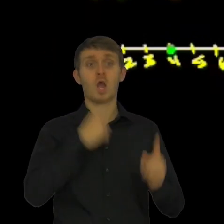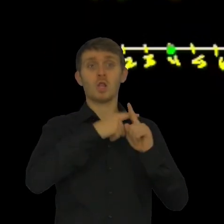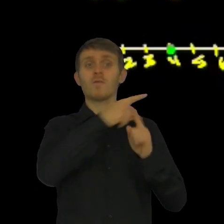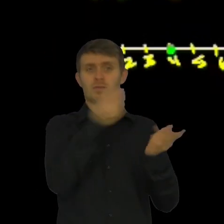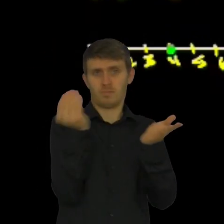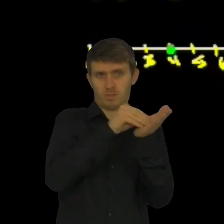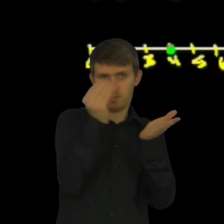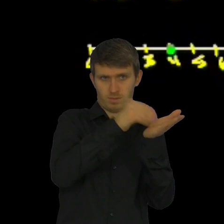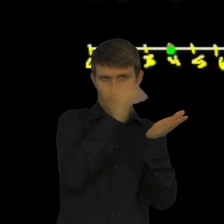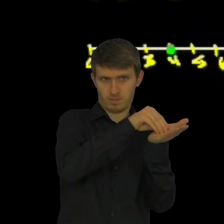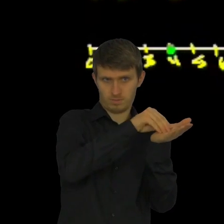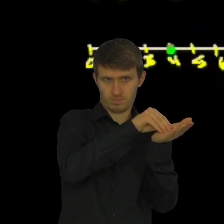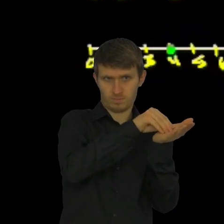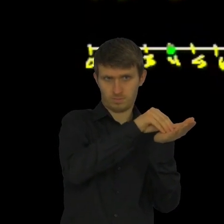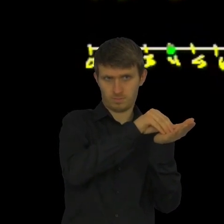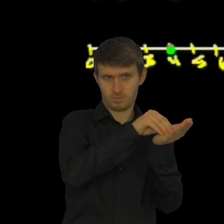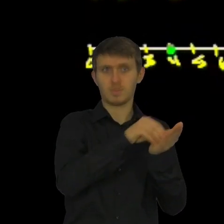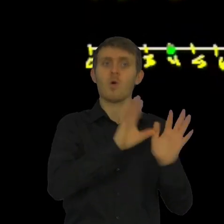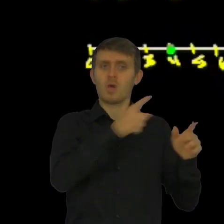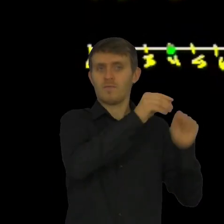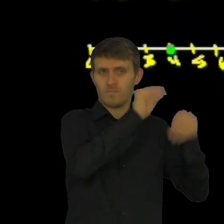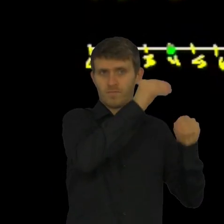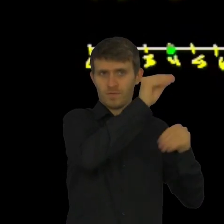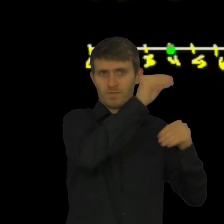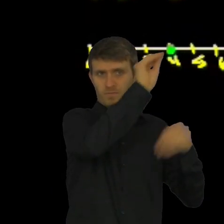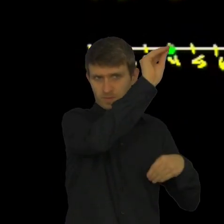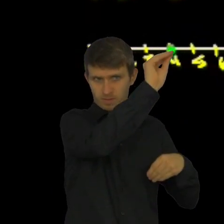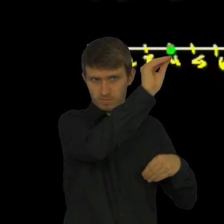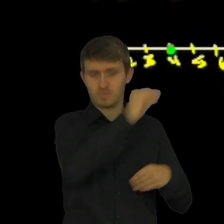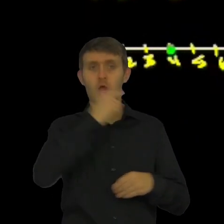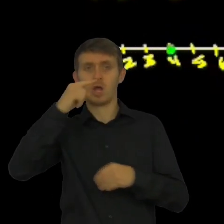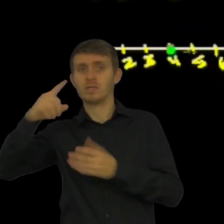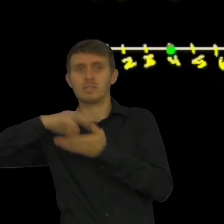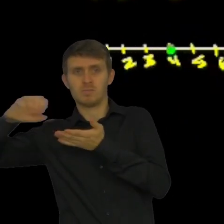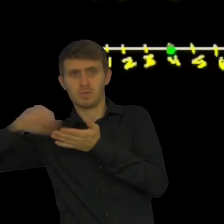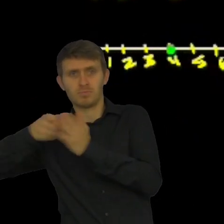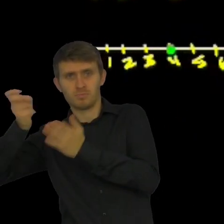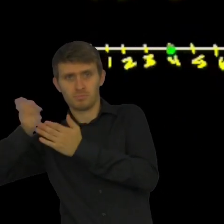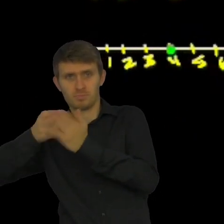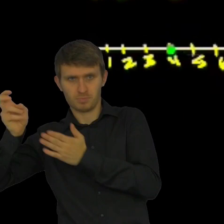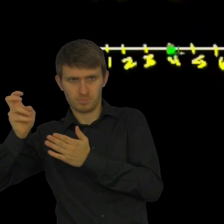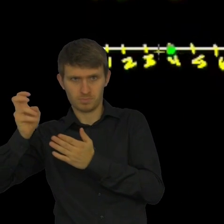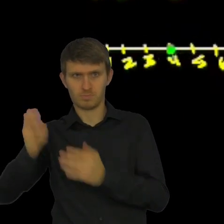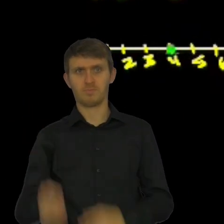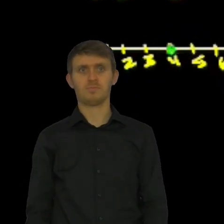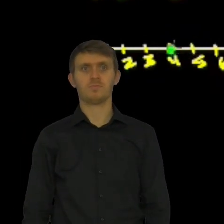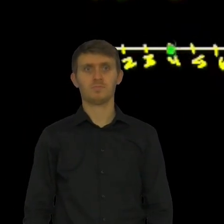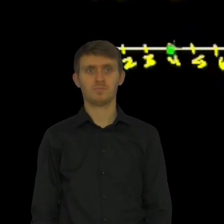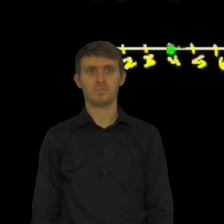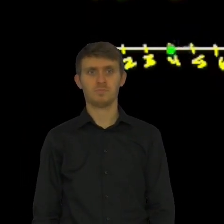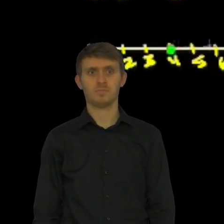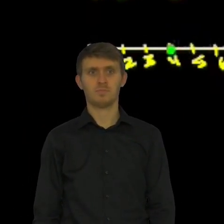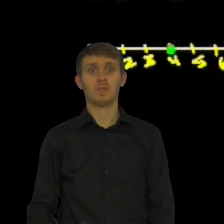is you're doing more of something subtraction is you are taking away if you think about it on the number line addition